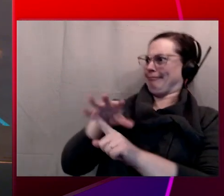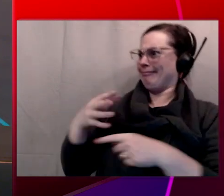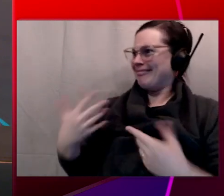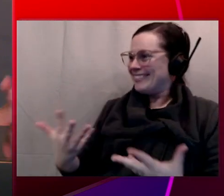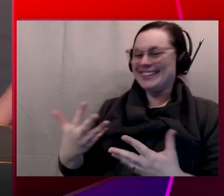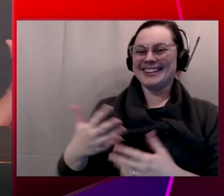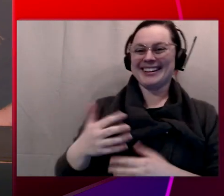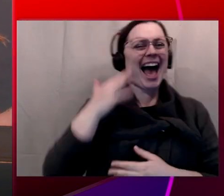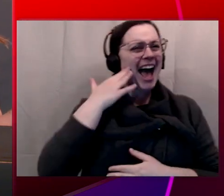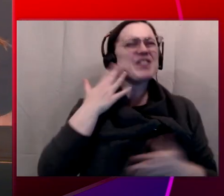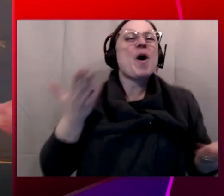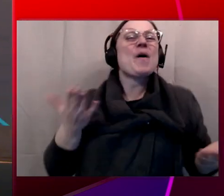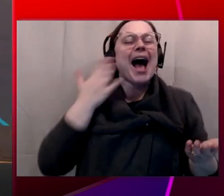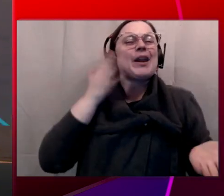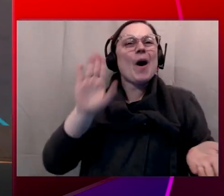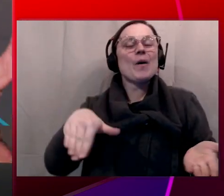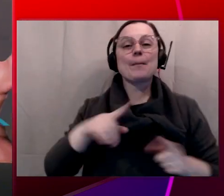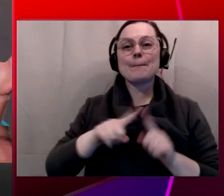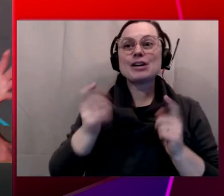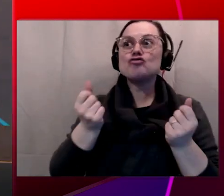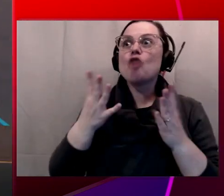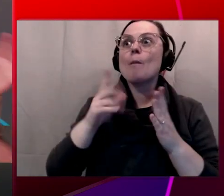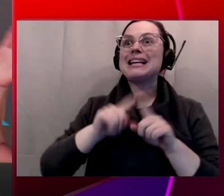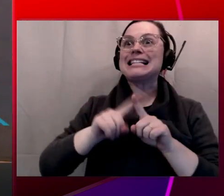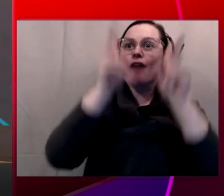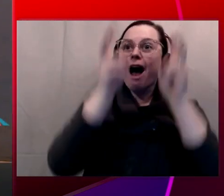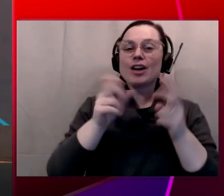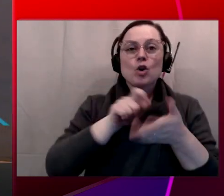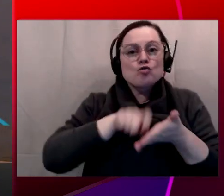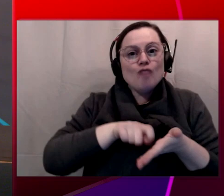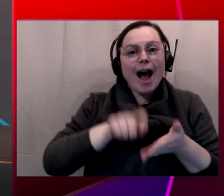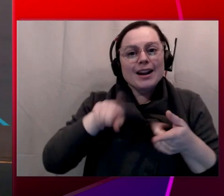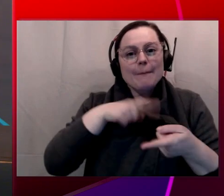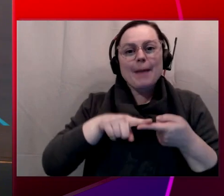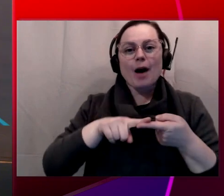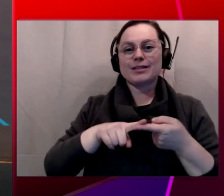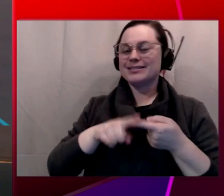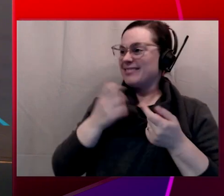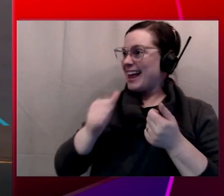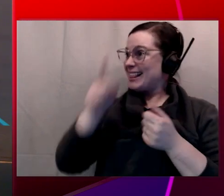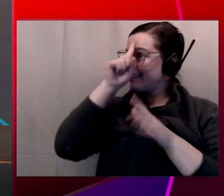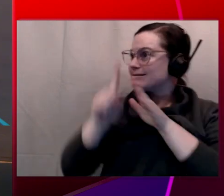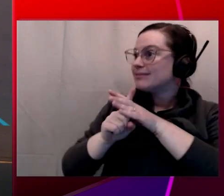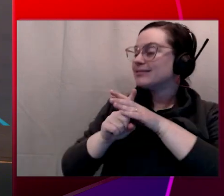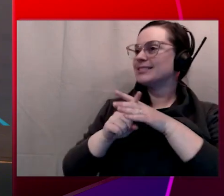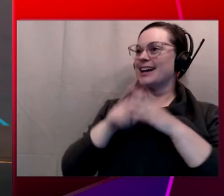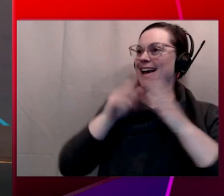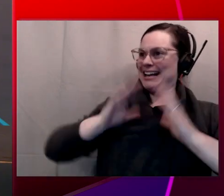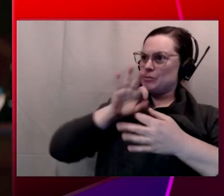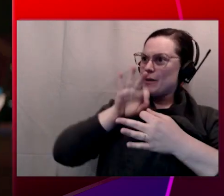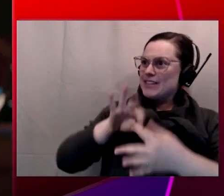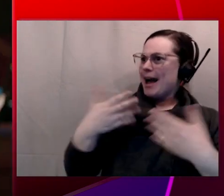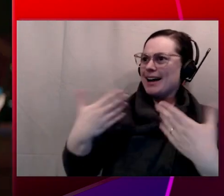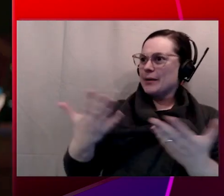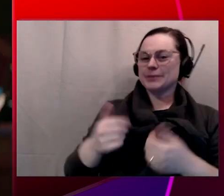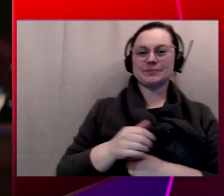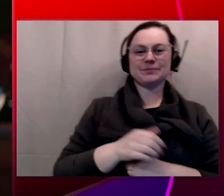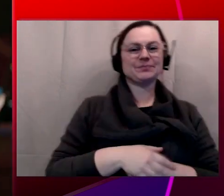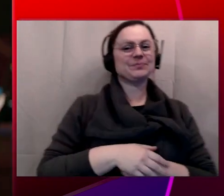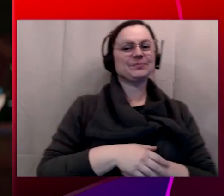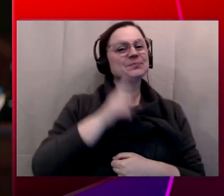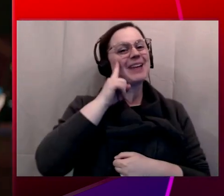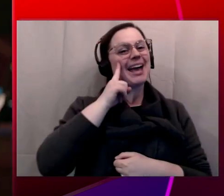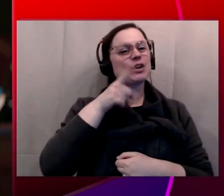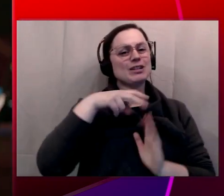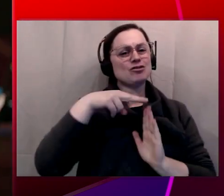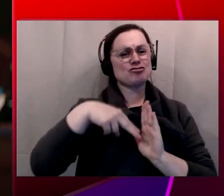I know, but there's so many things to write about. There has to be some. An idea that comes to your mind or customer feedback? I think you need to read a